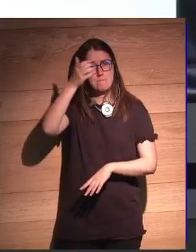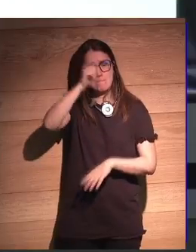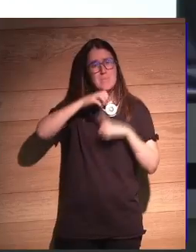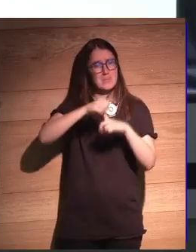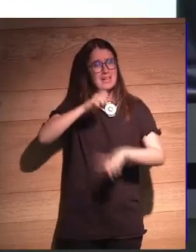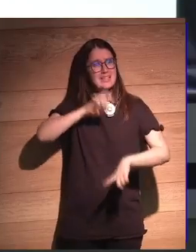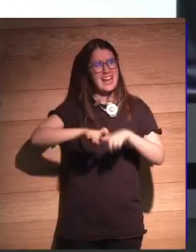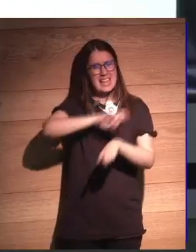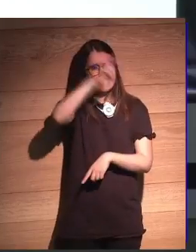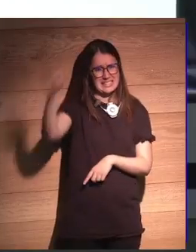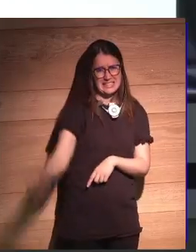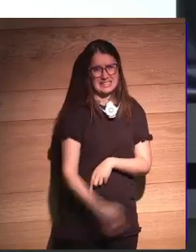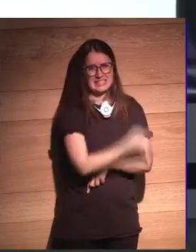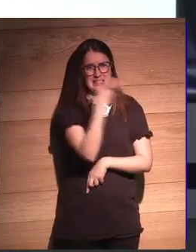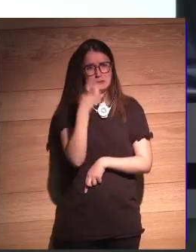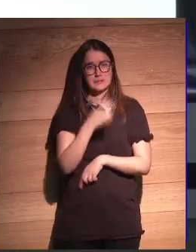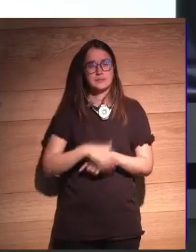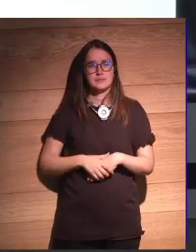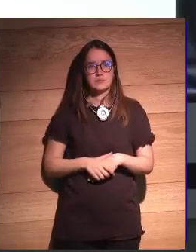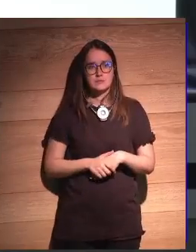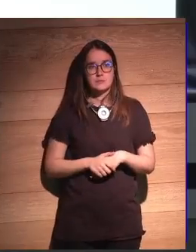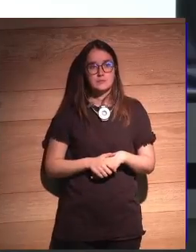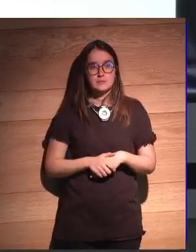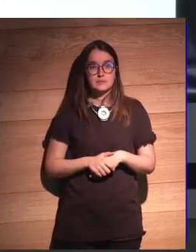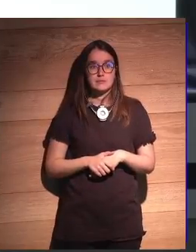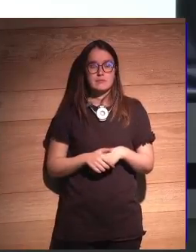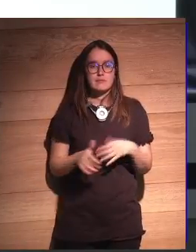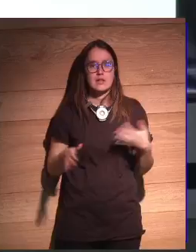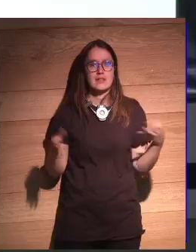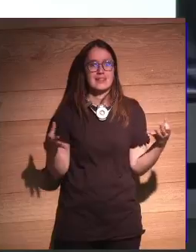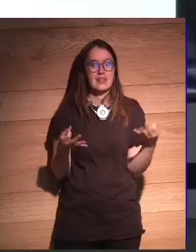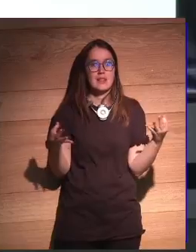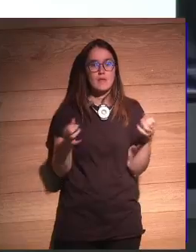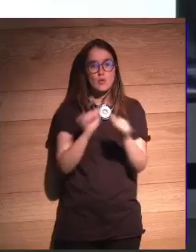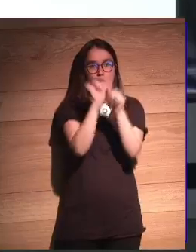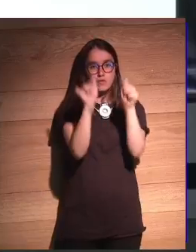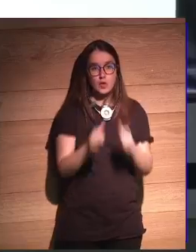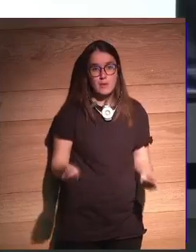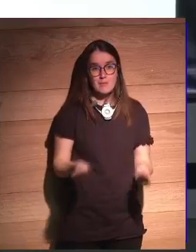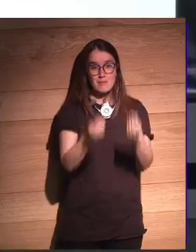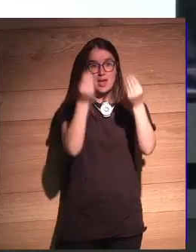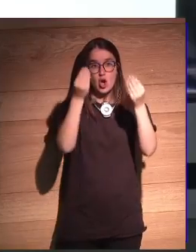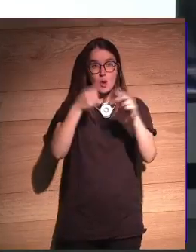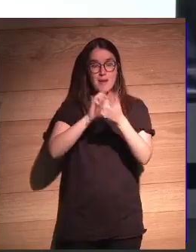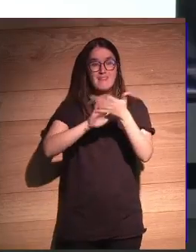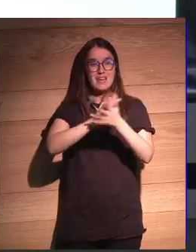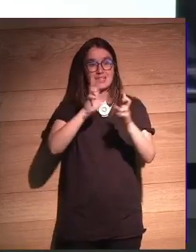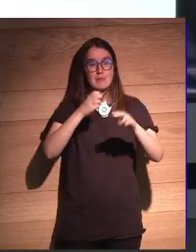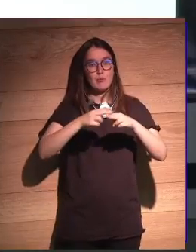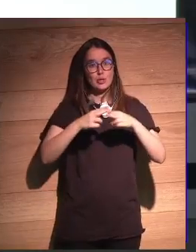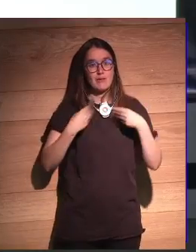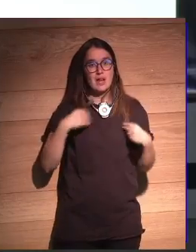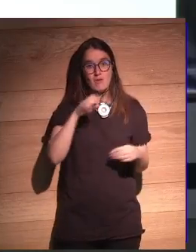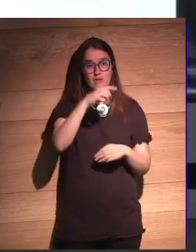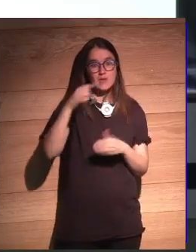much. So we want to find a better way to talk about the politics of housing in appropriately broad terms.